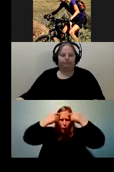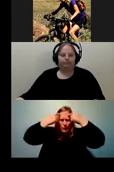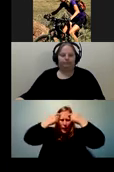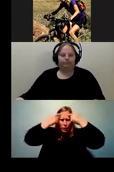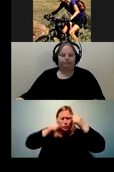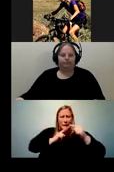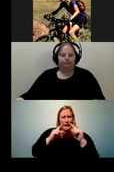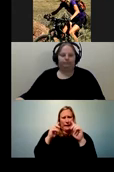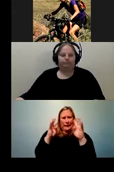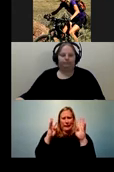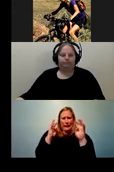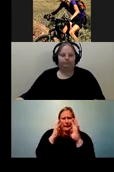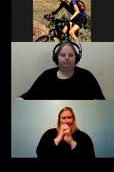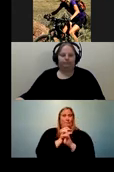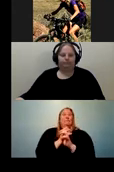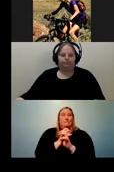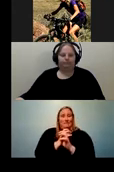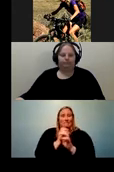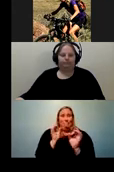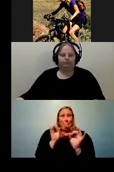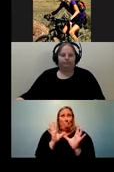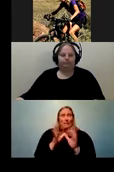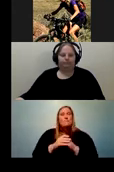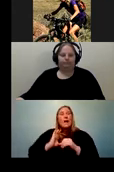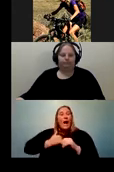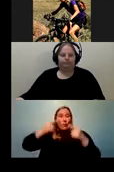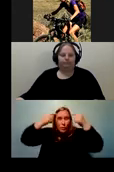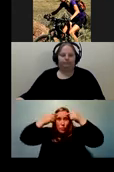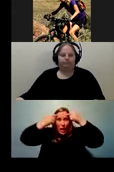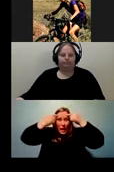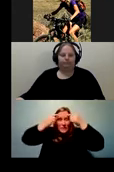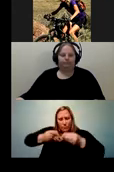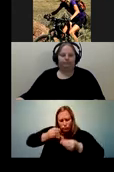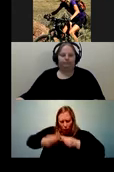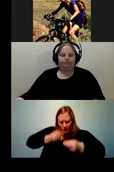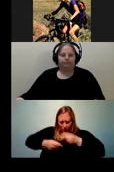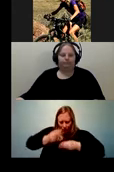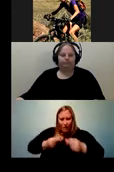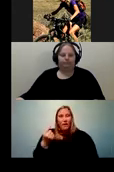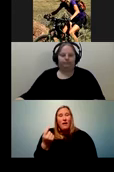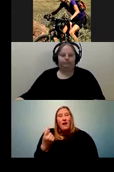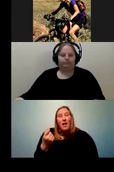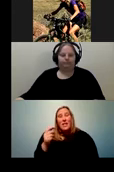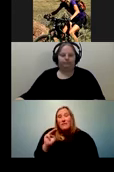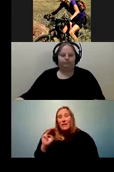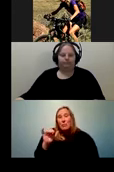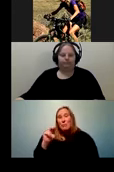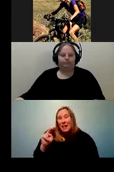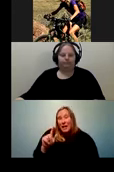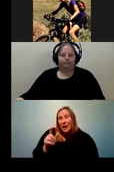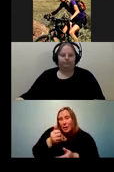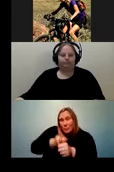Right? So our brains process 11 million bits of information per second in